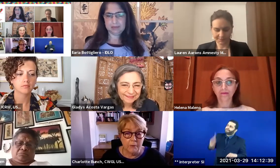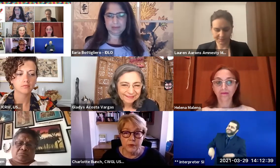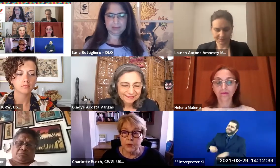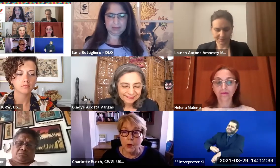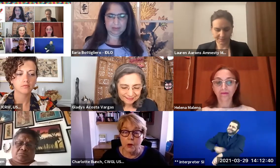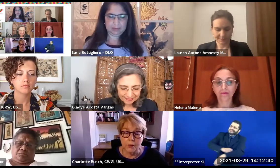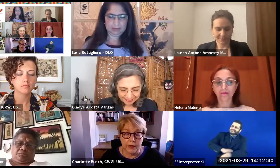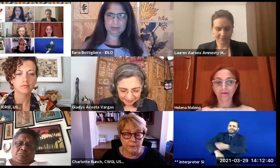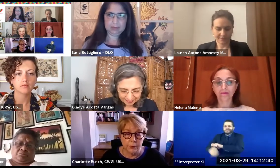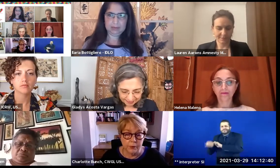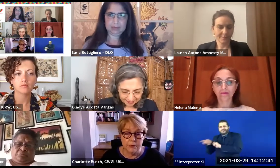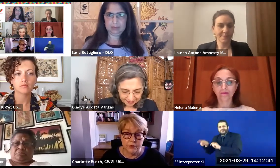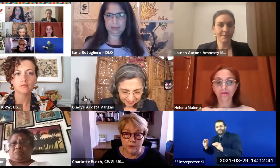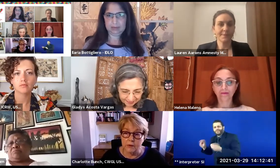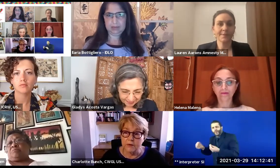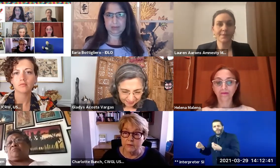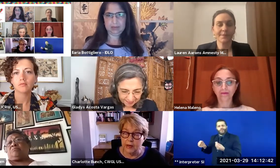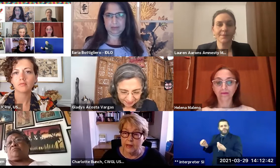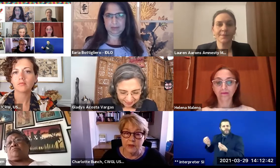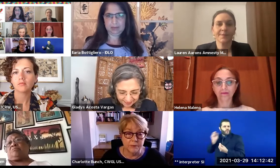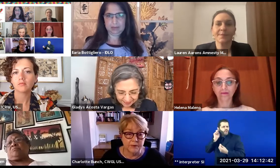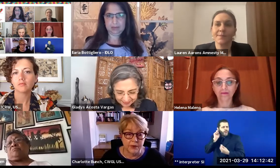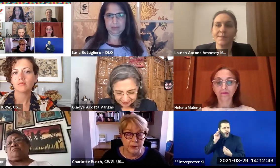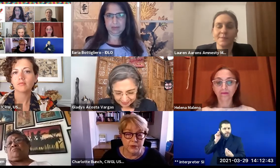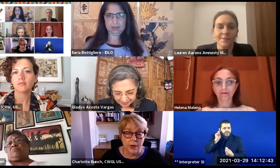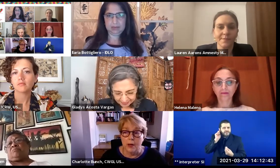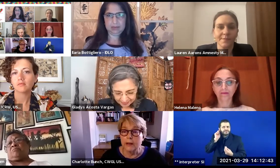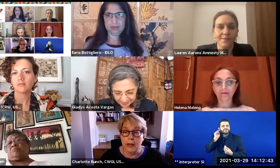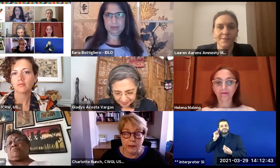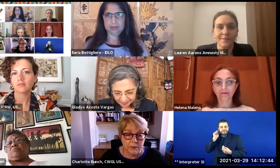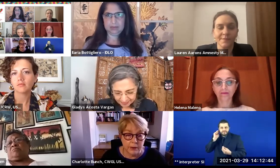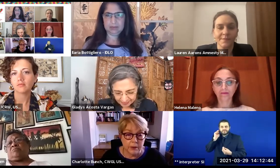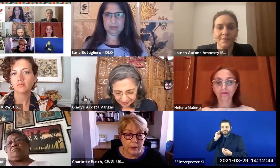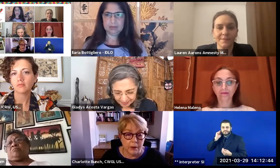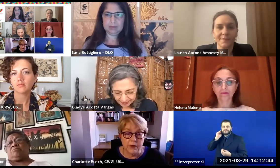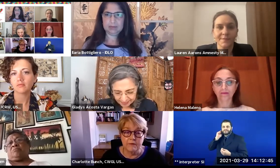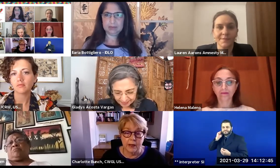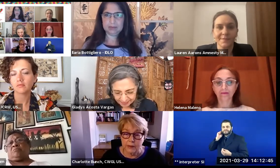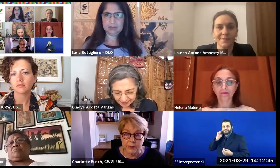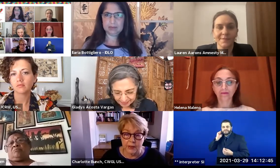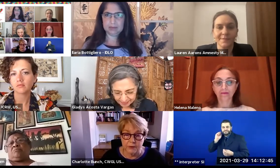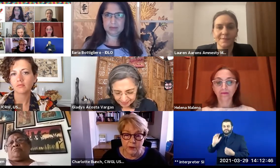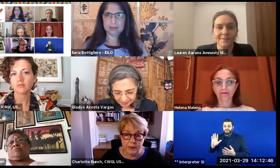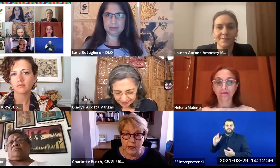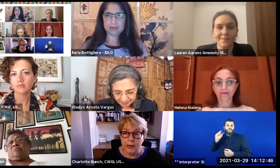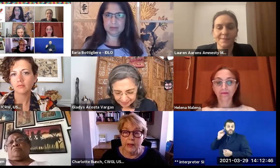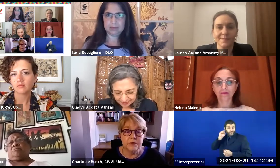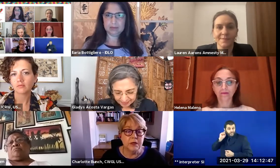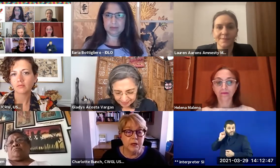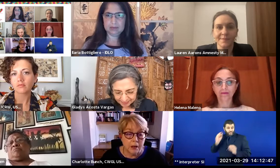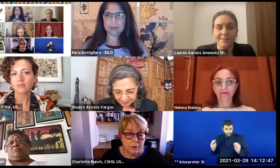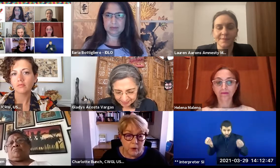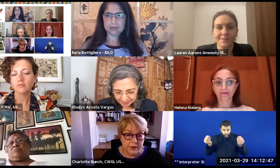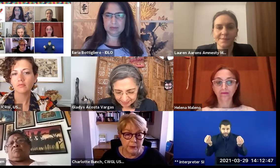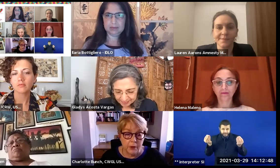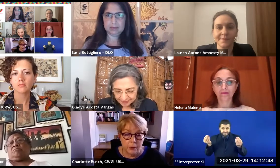of almost all the important struggles of the last couple of years in Latin America around violence against women. It's